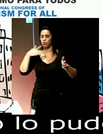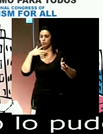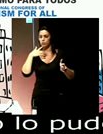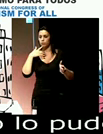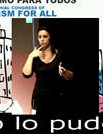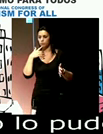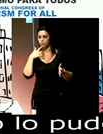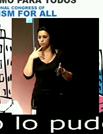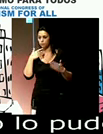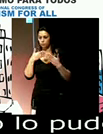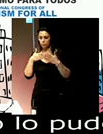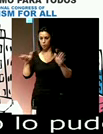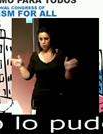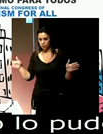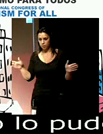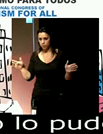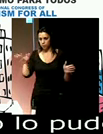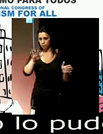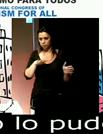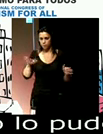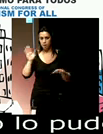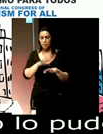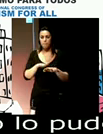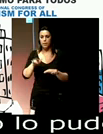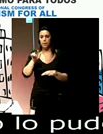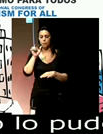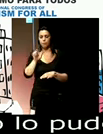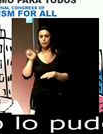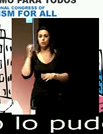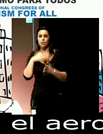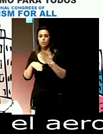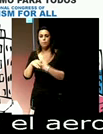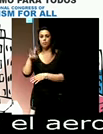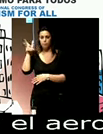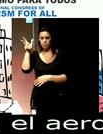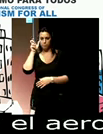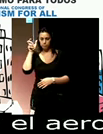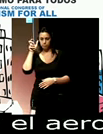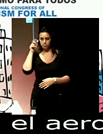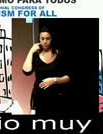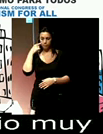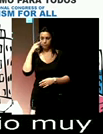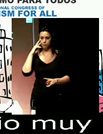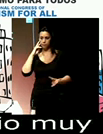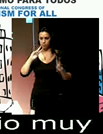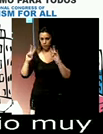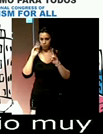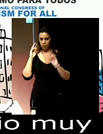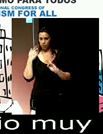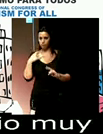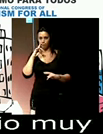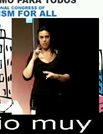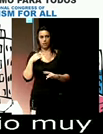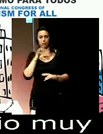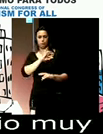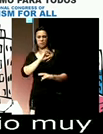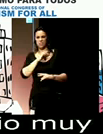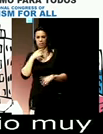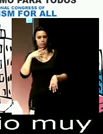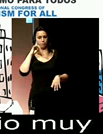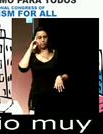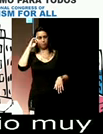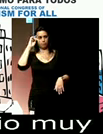sighted people have the feeling of being lost there because there's nothing to see, although this airport has a lot of